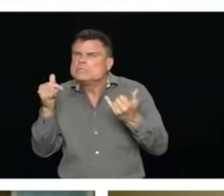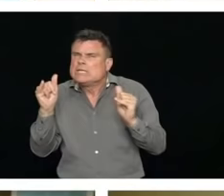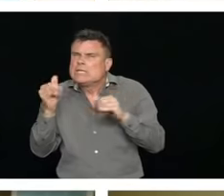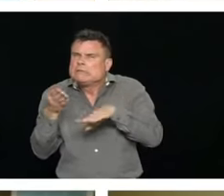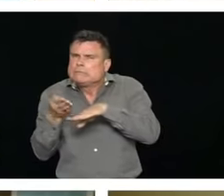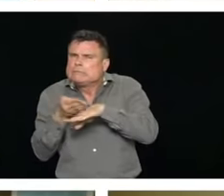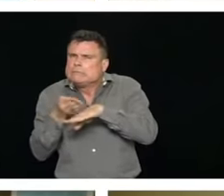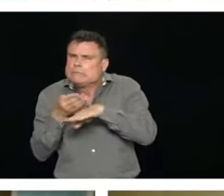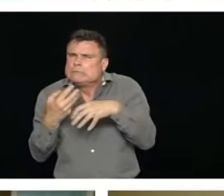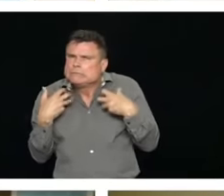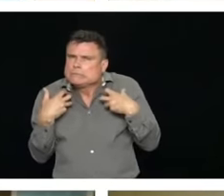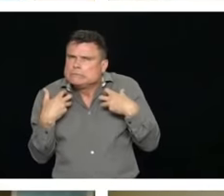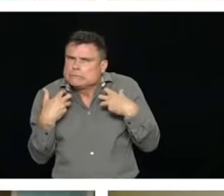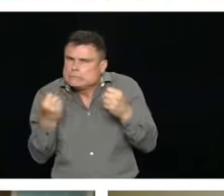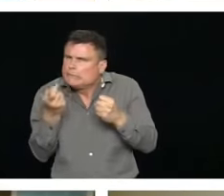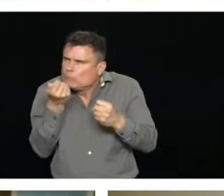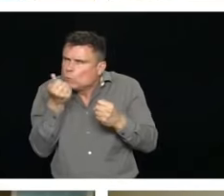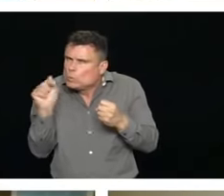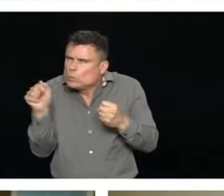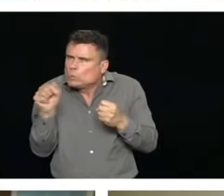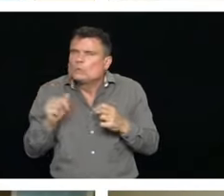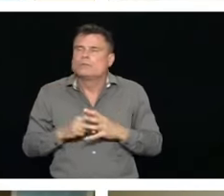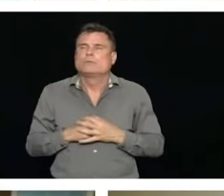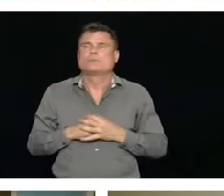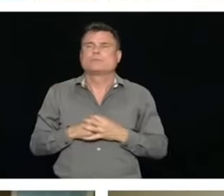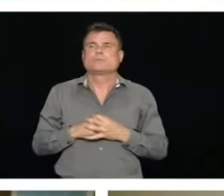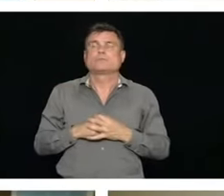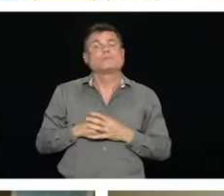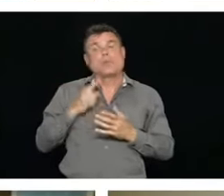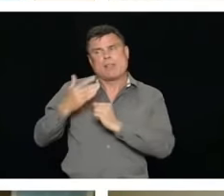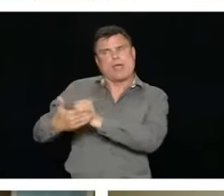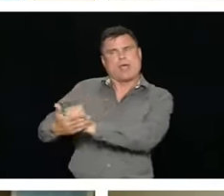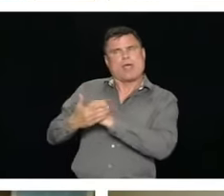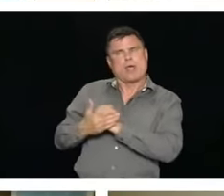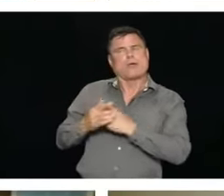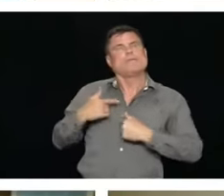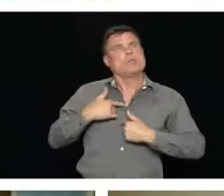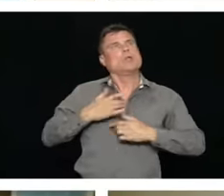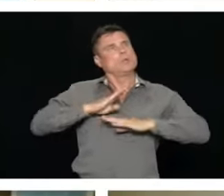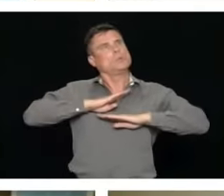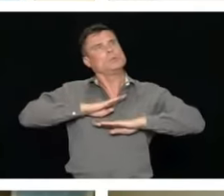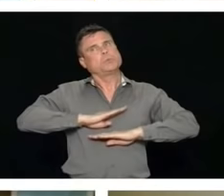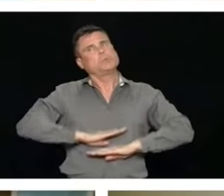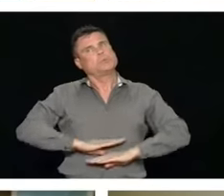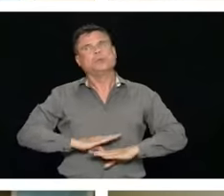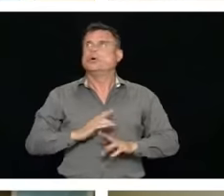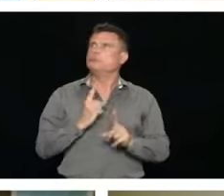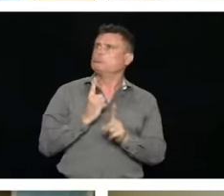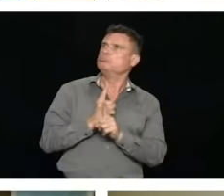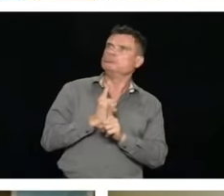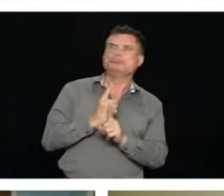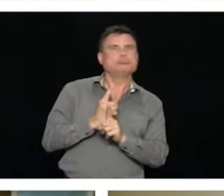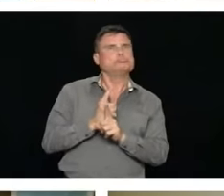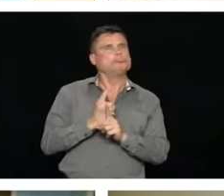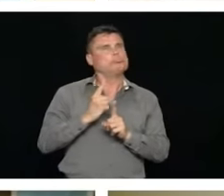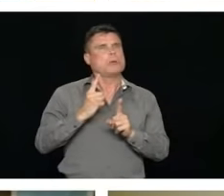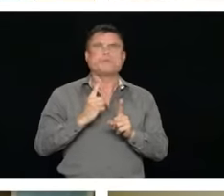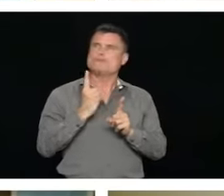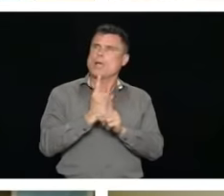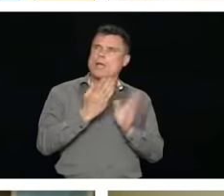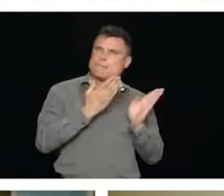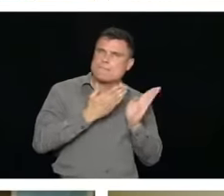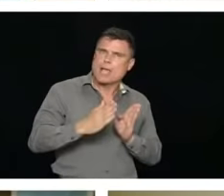that we're headed June 1st. Yeah, thank you for that, Doctor. So I'm going to just jump into questions here. So we've got one